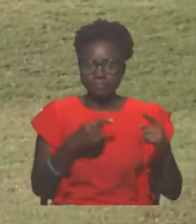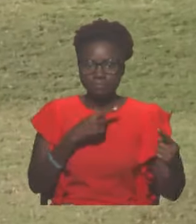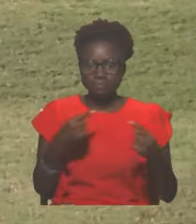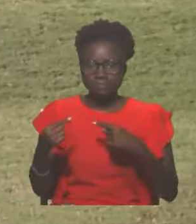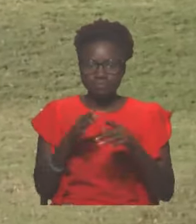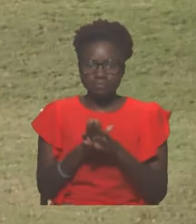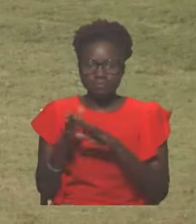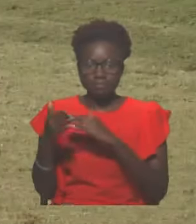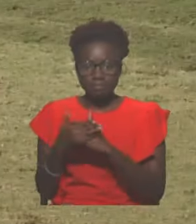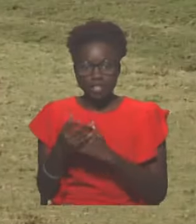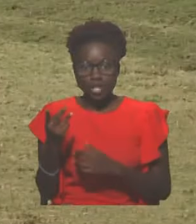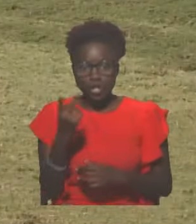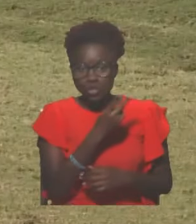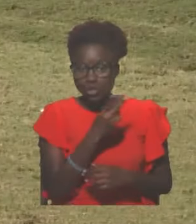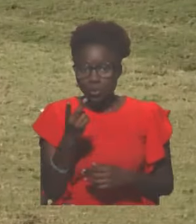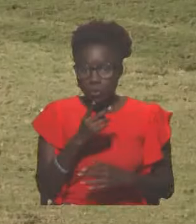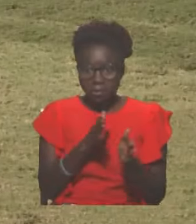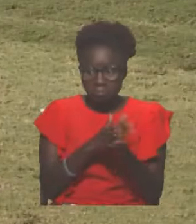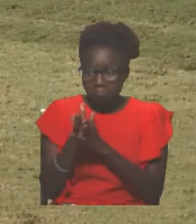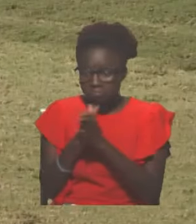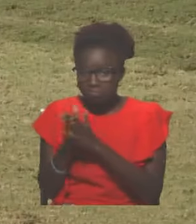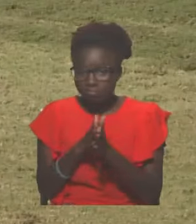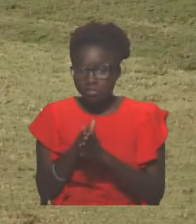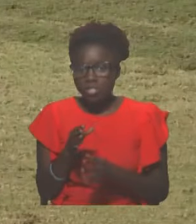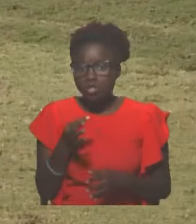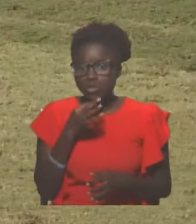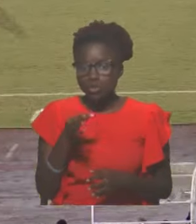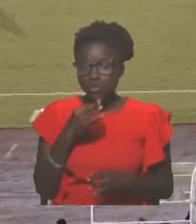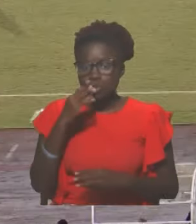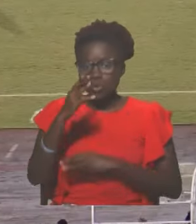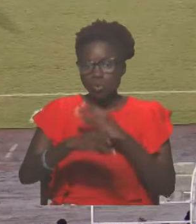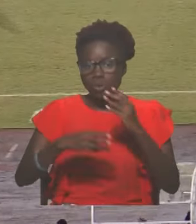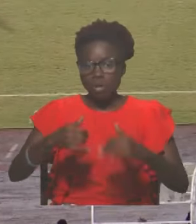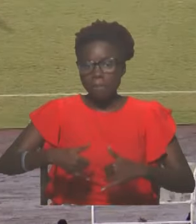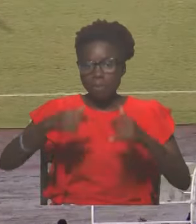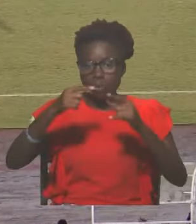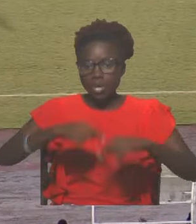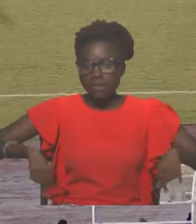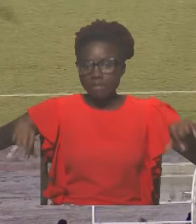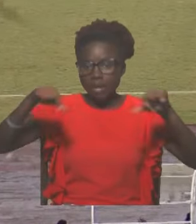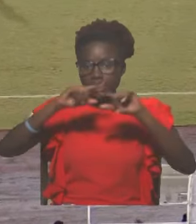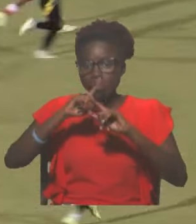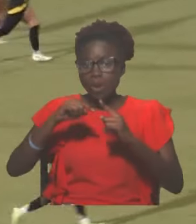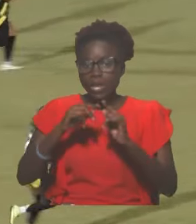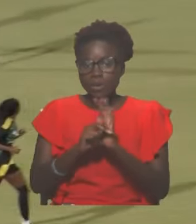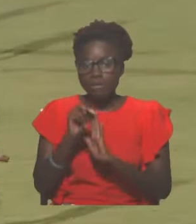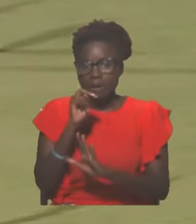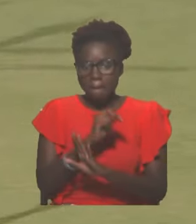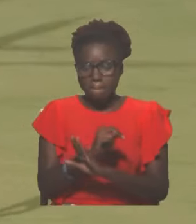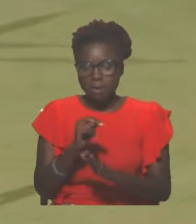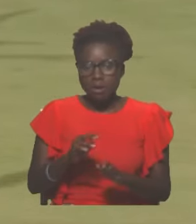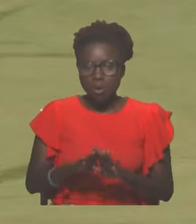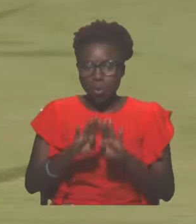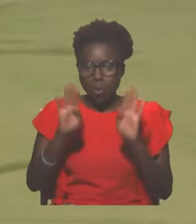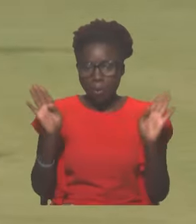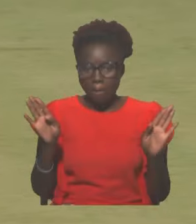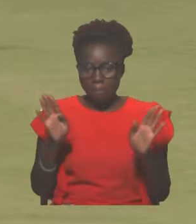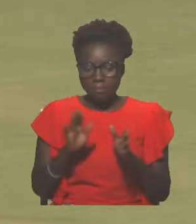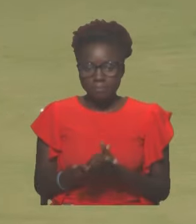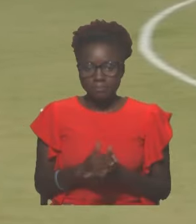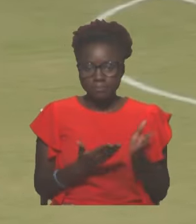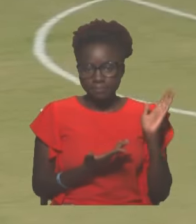with both teams looking to get up to speed before their World Cup qualifiers in November. In the opening stages, a